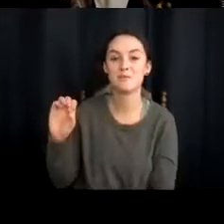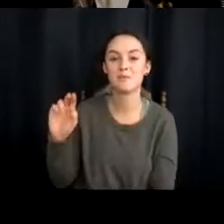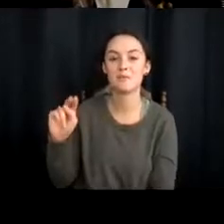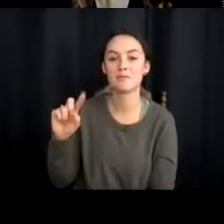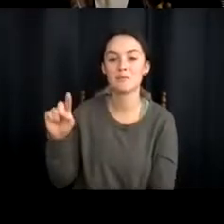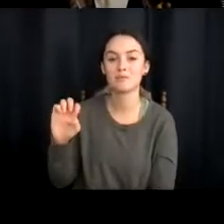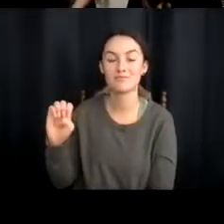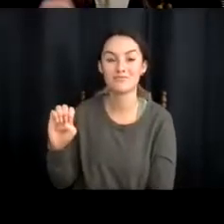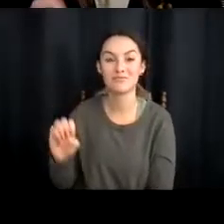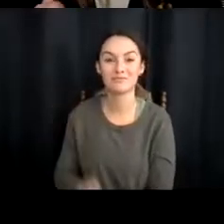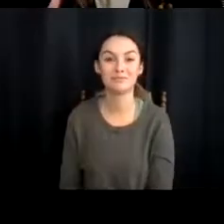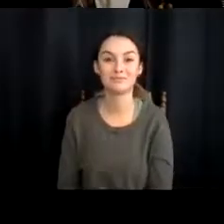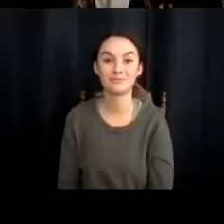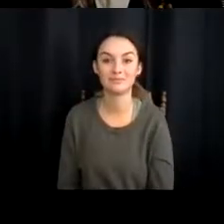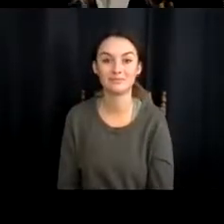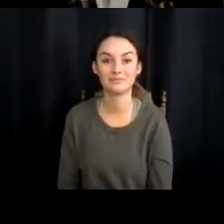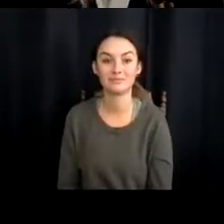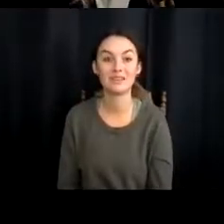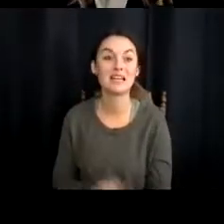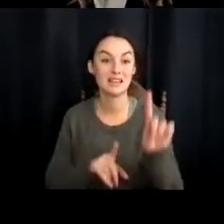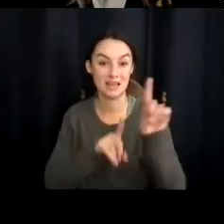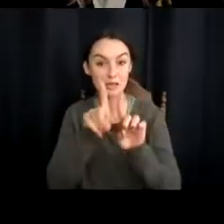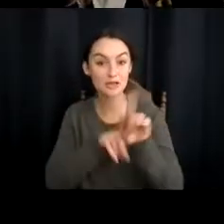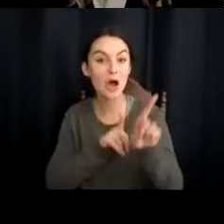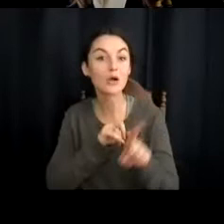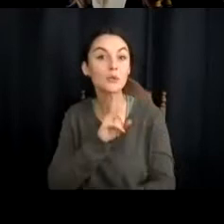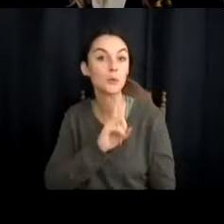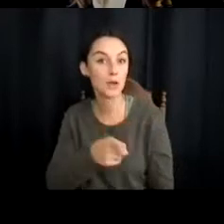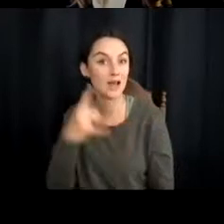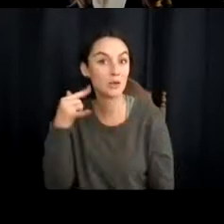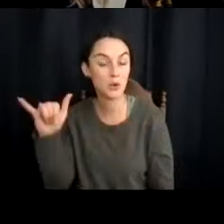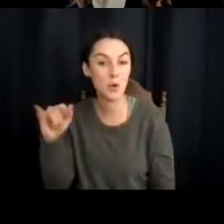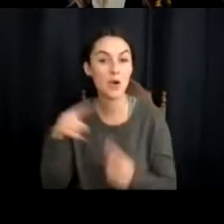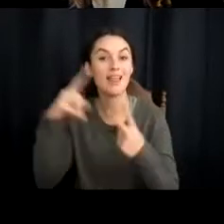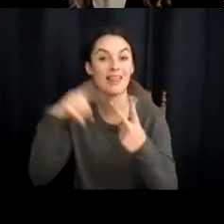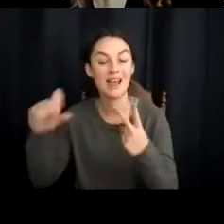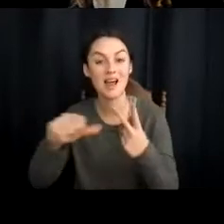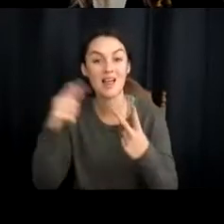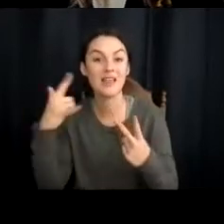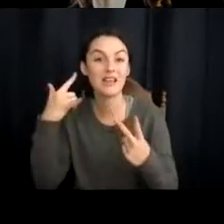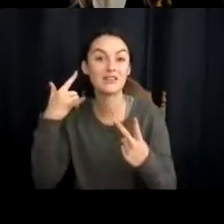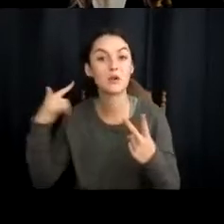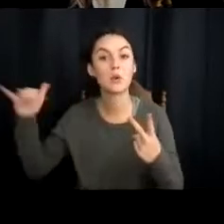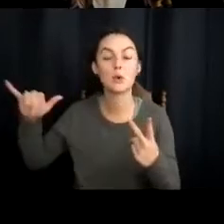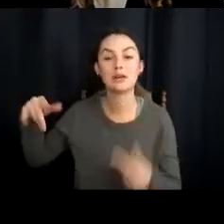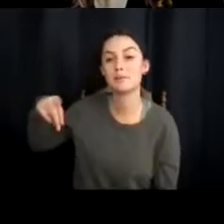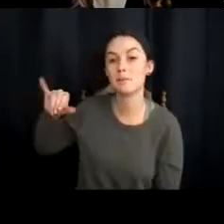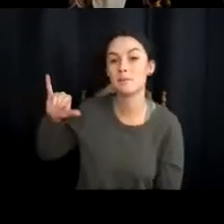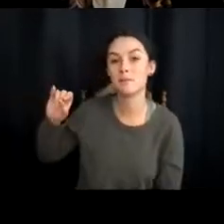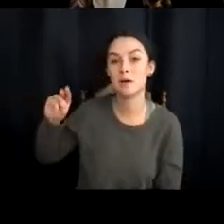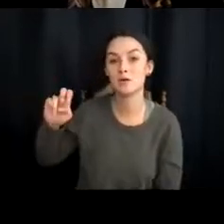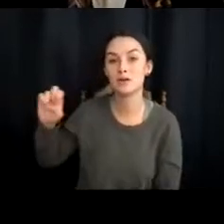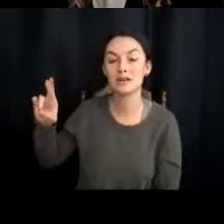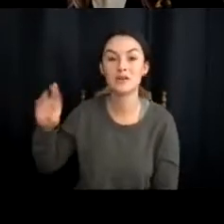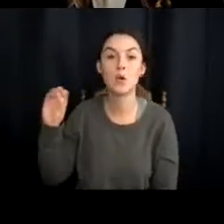that are made out of real gold. And the one are those stars. And the other is the Golden Pioneer, or the Golden Man or